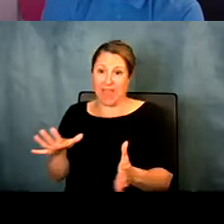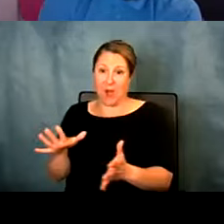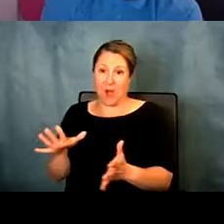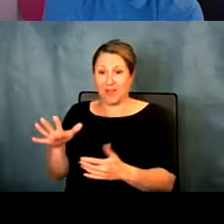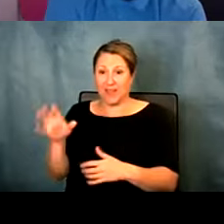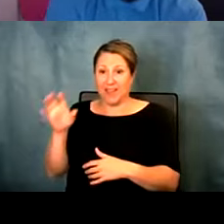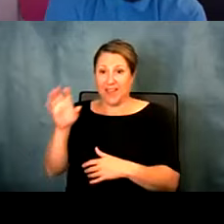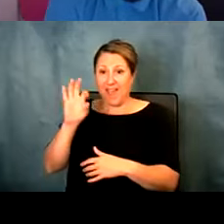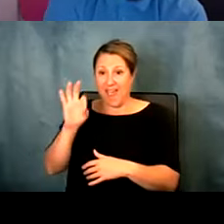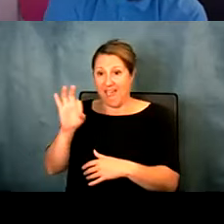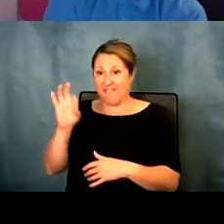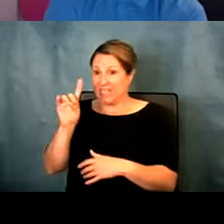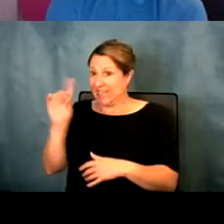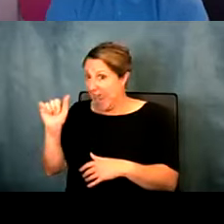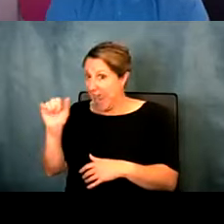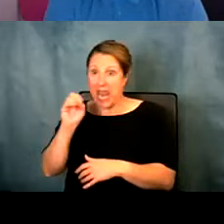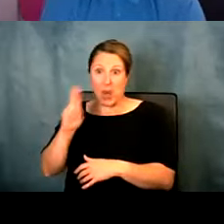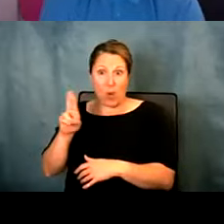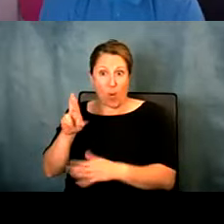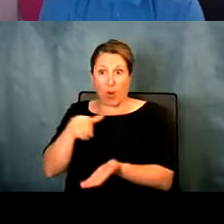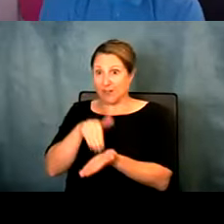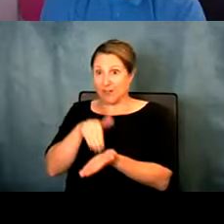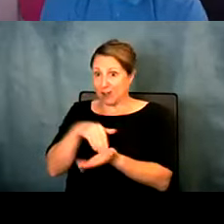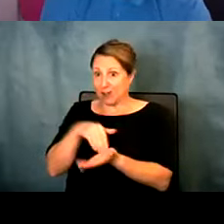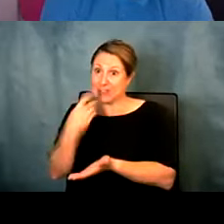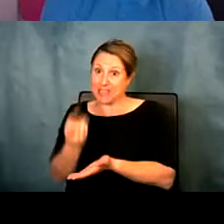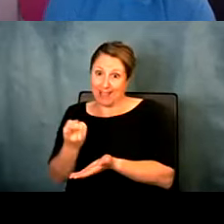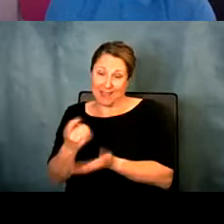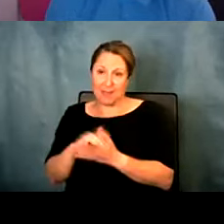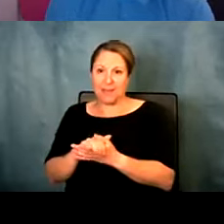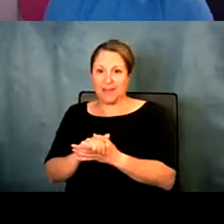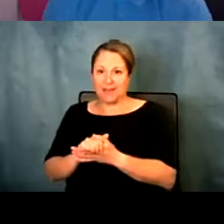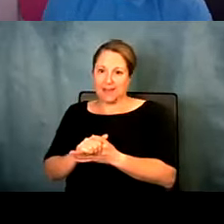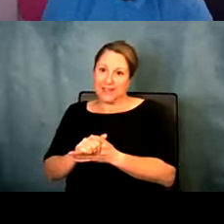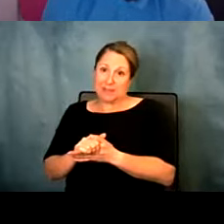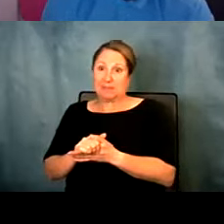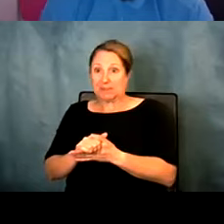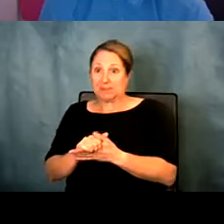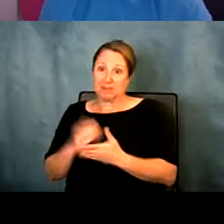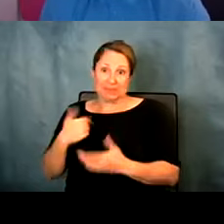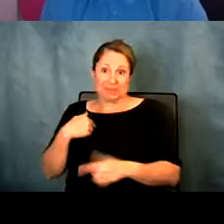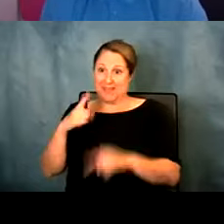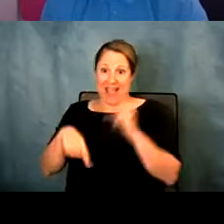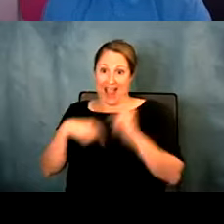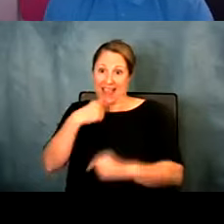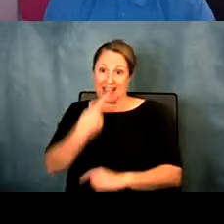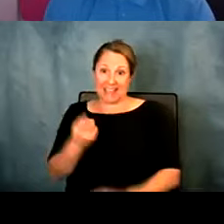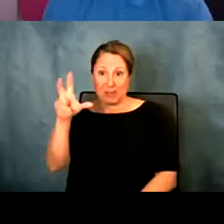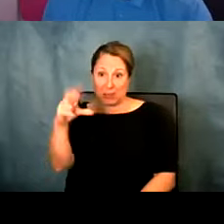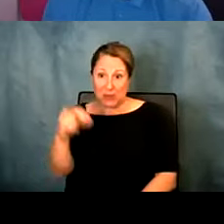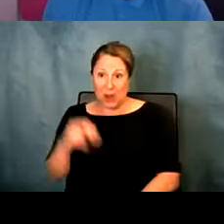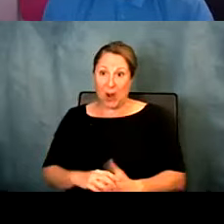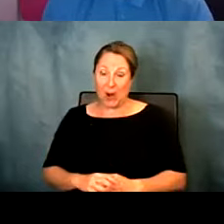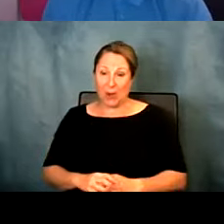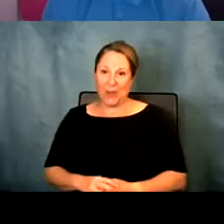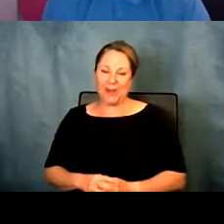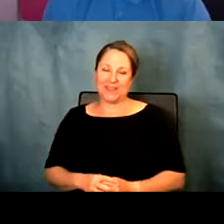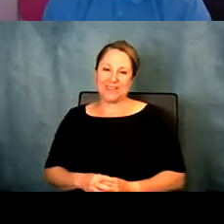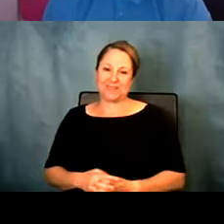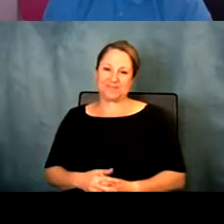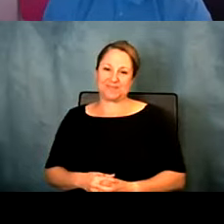or any physician. So can you do it? I sure enough can't say you can't. There's been more than 1 million people to prove that